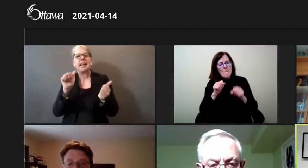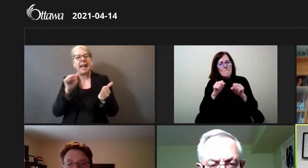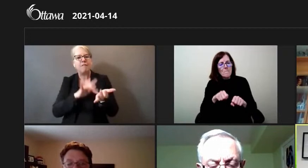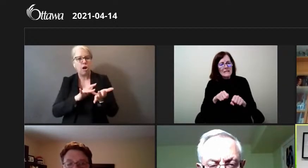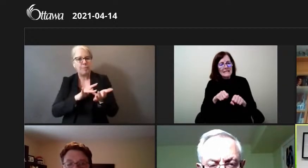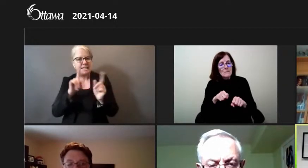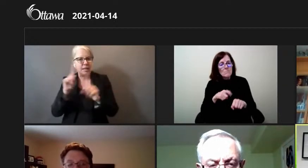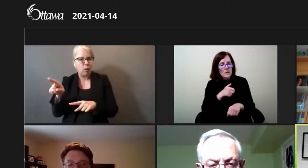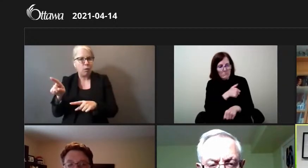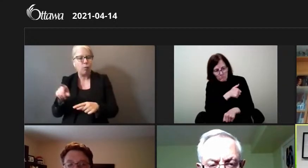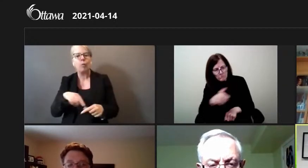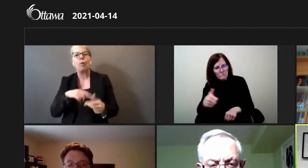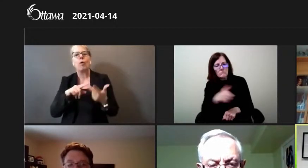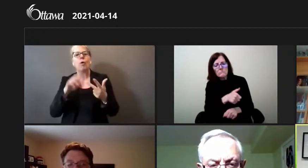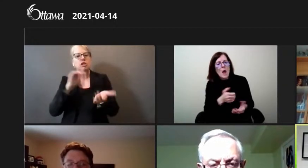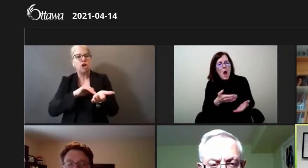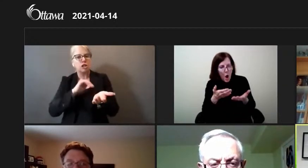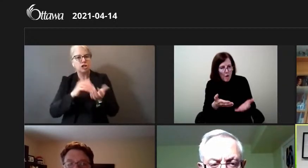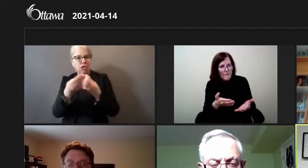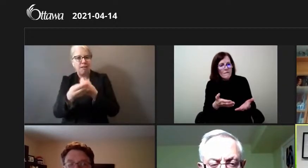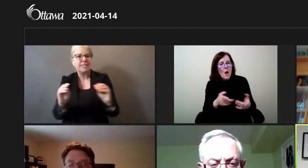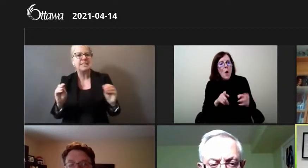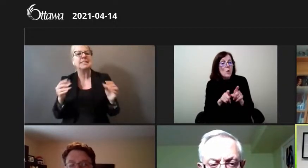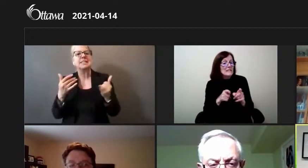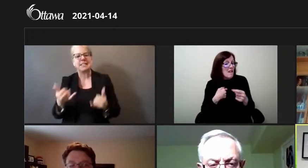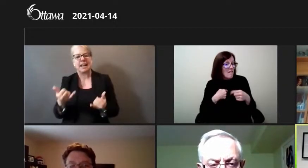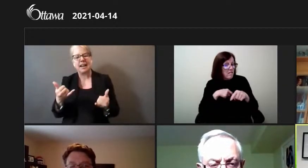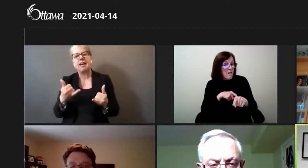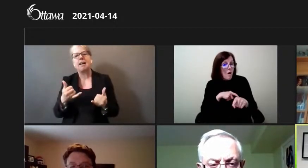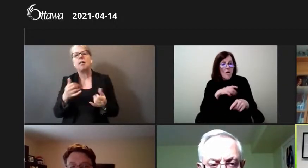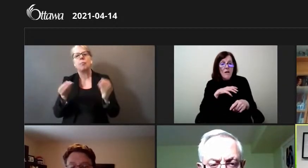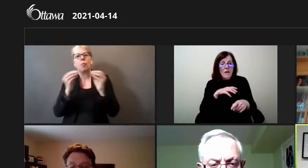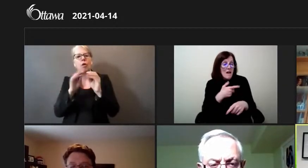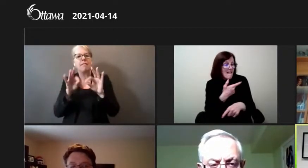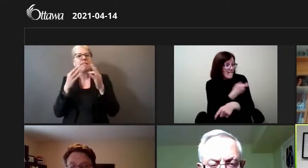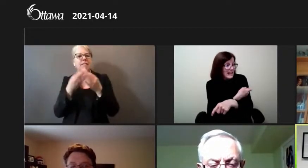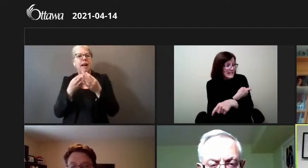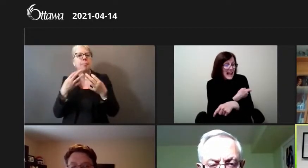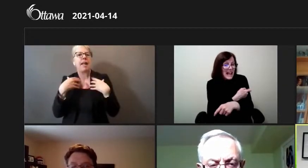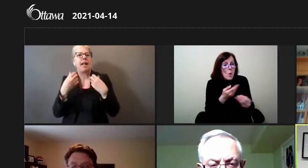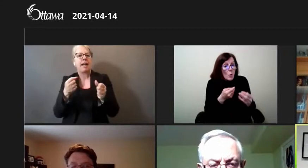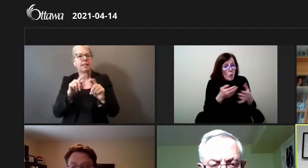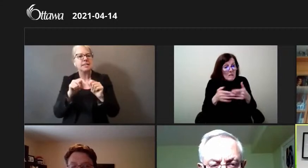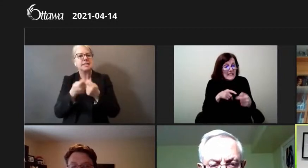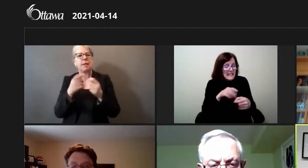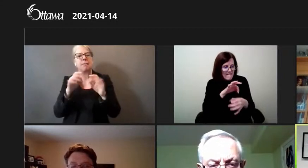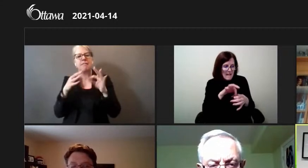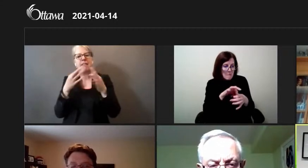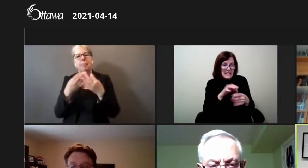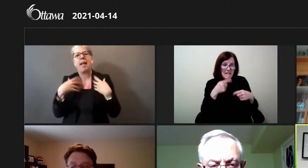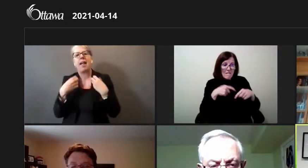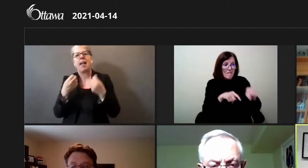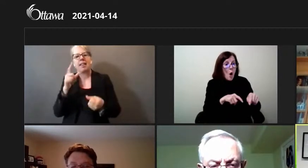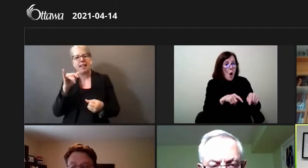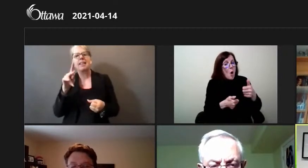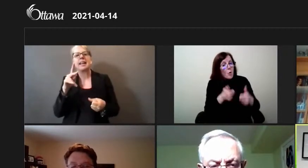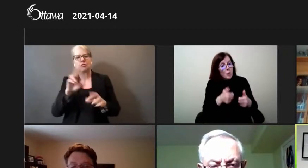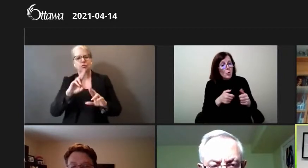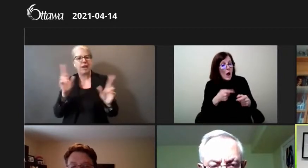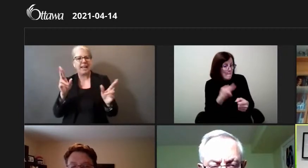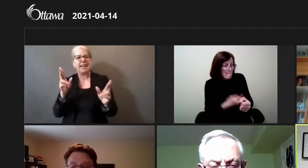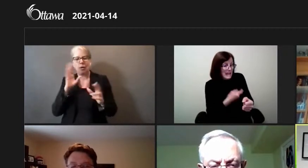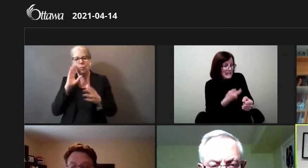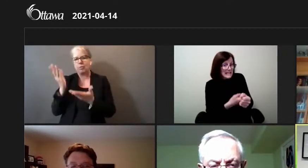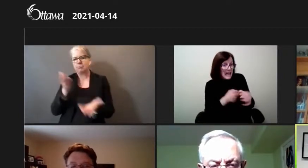the physicians now, the physician groups and more the family health teams and health links are now going to start seeing vaccines. So a lot of